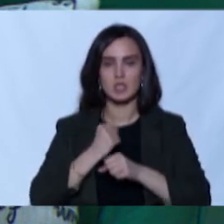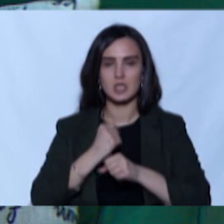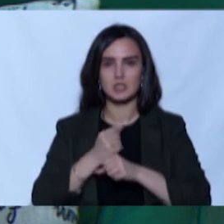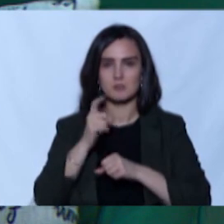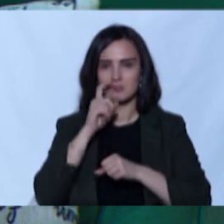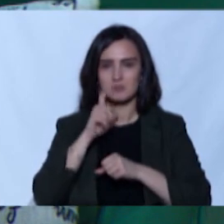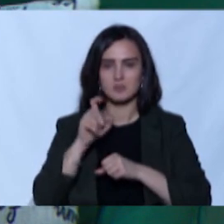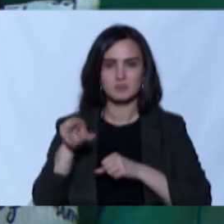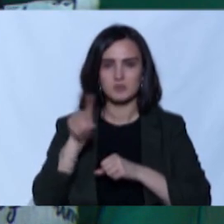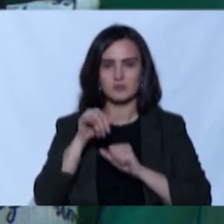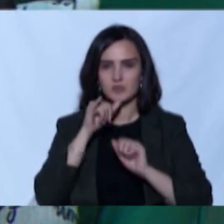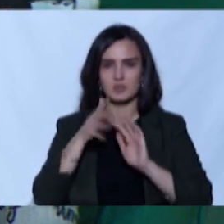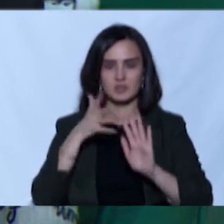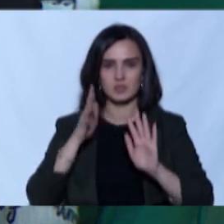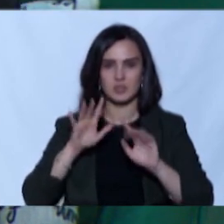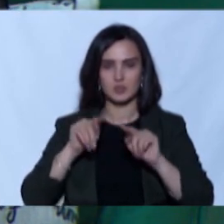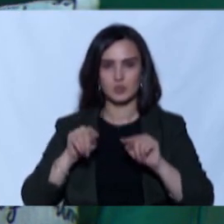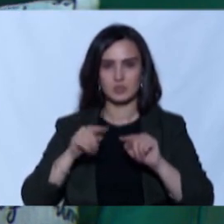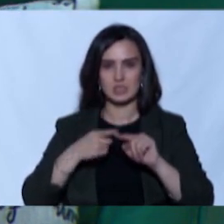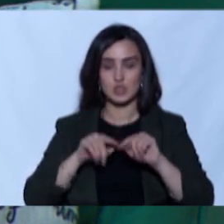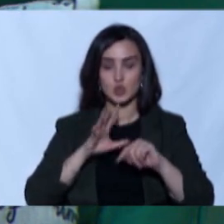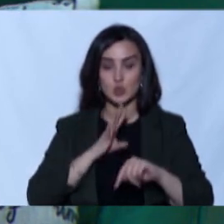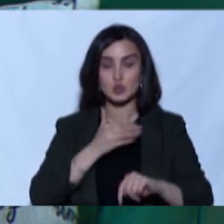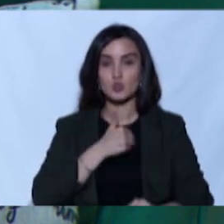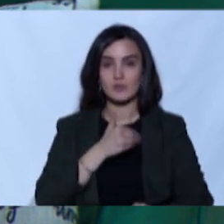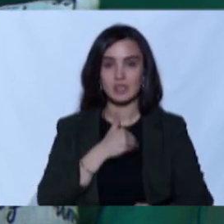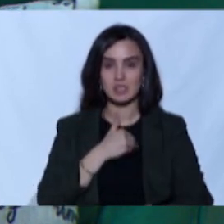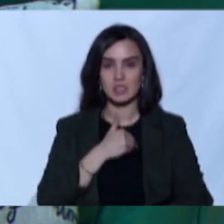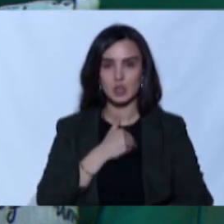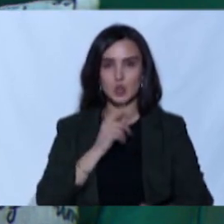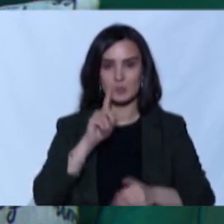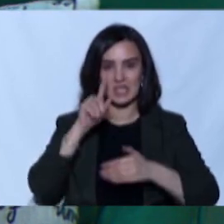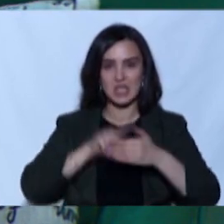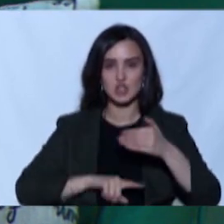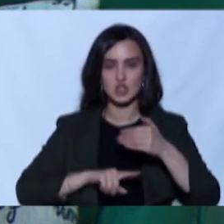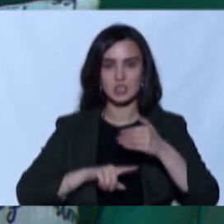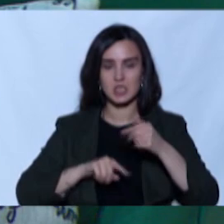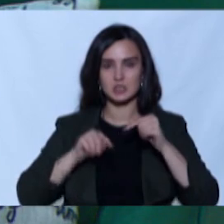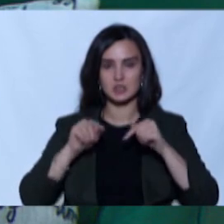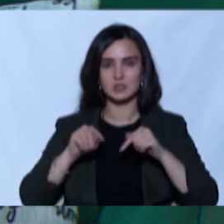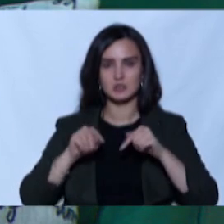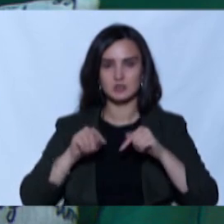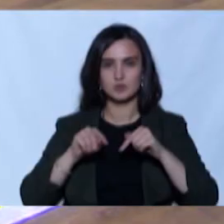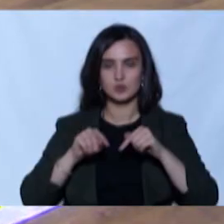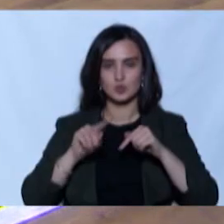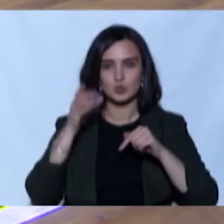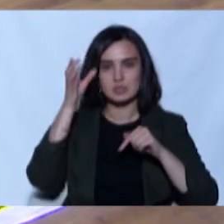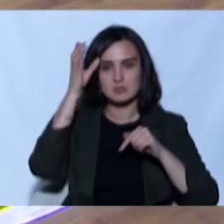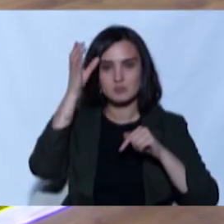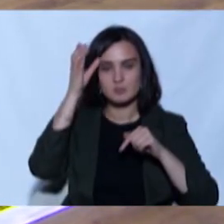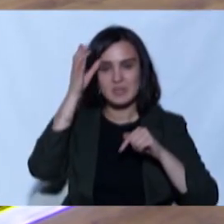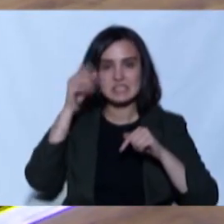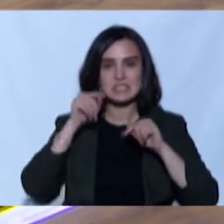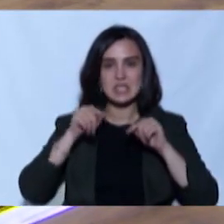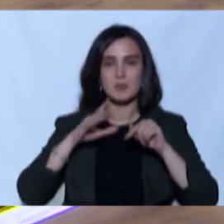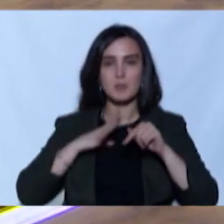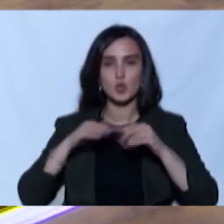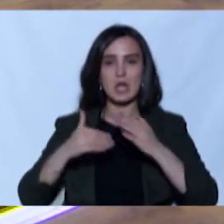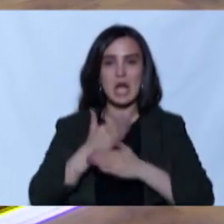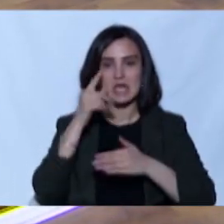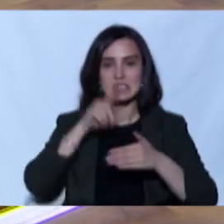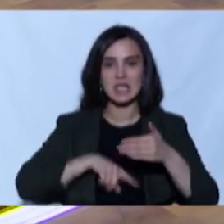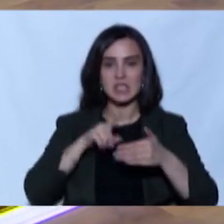completely understand it. So there was this desire to believe in the omnipotence of science. Science was the new